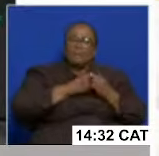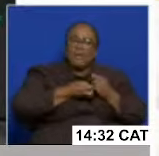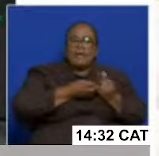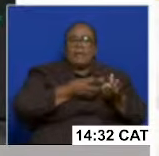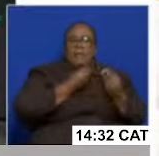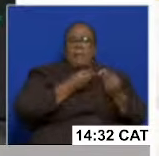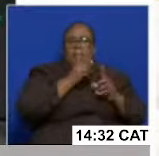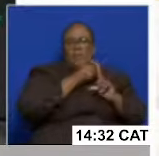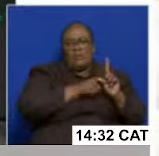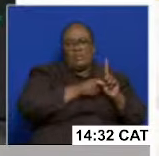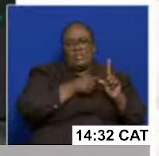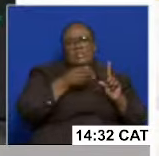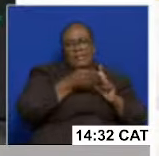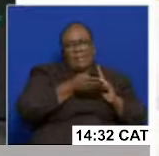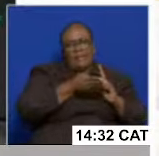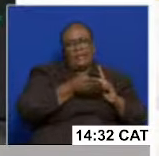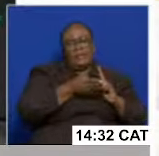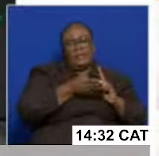Yes,